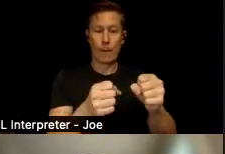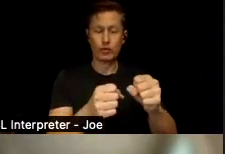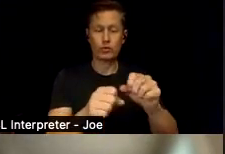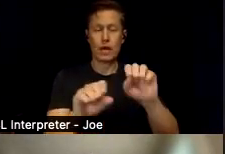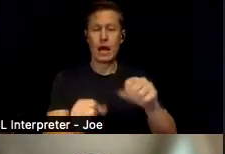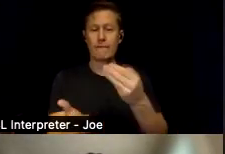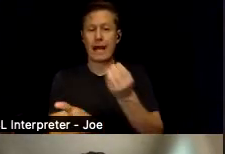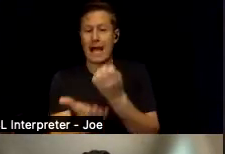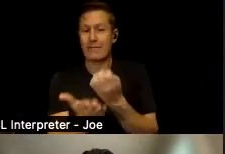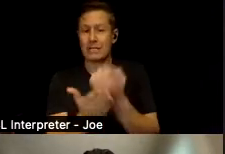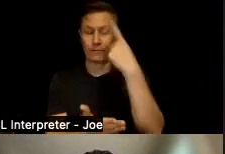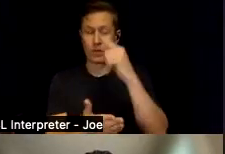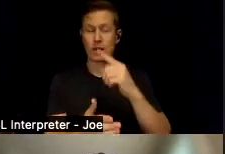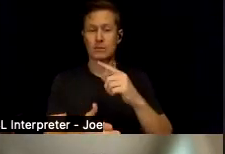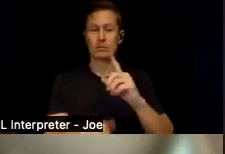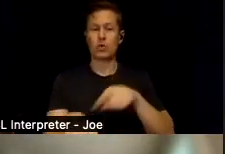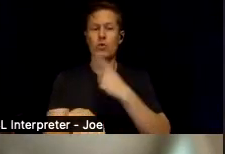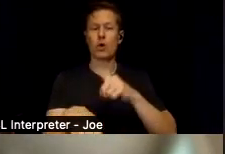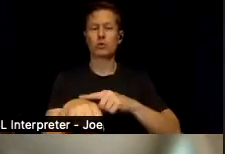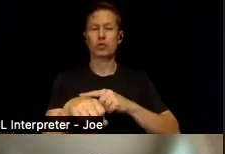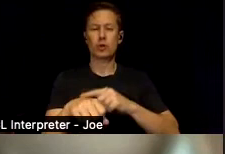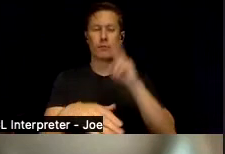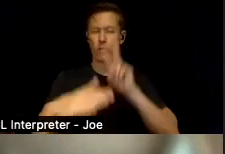do long-term earthquake forecasting.